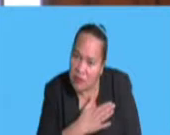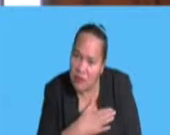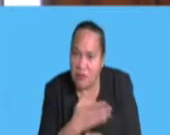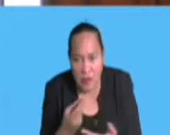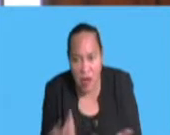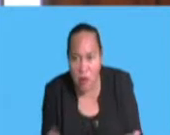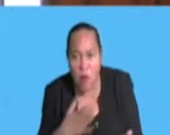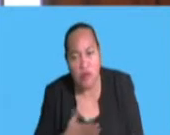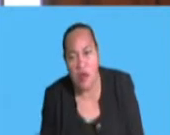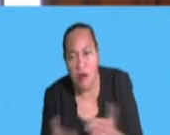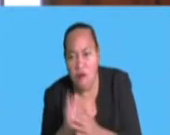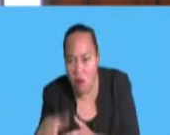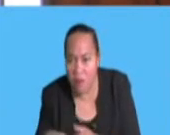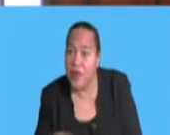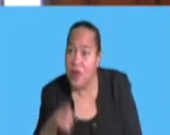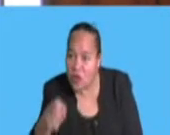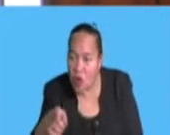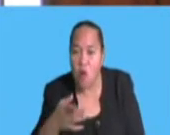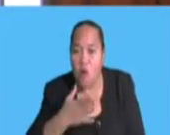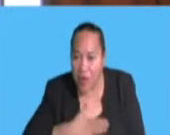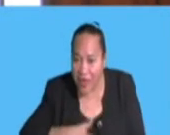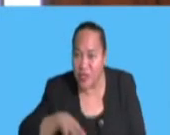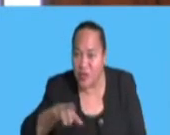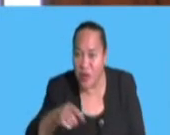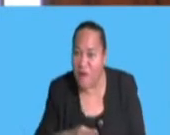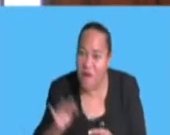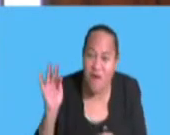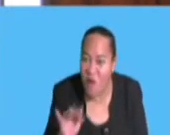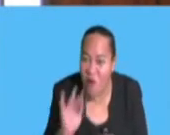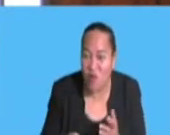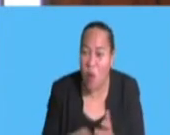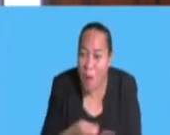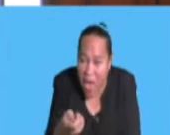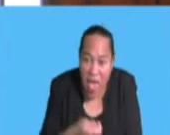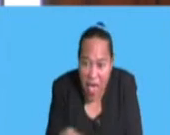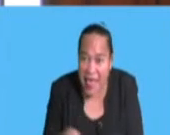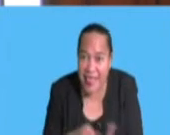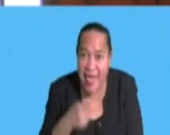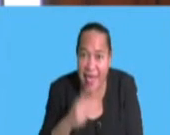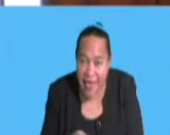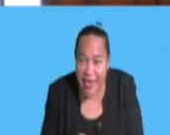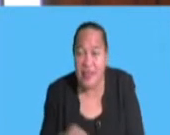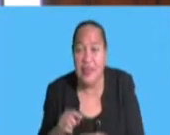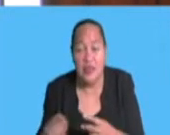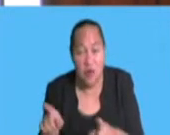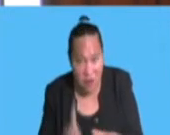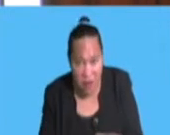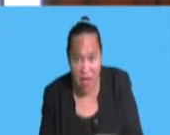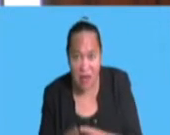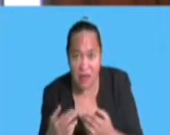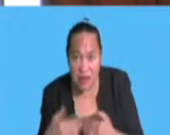aggressively tried to squeeze more taxes out of individuals and small to medium businesses, incentivizing FERCA staff